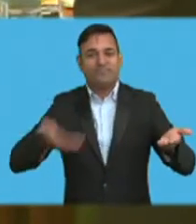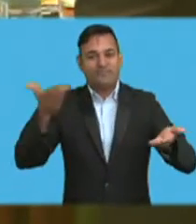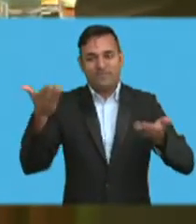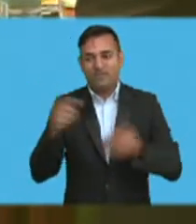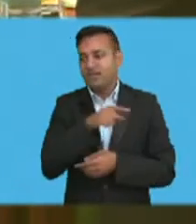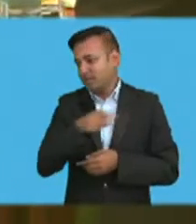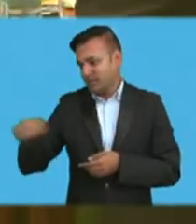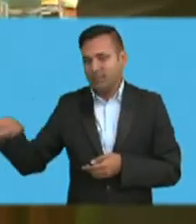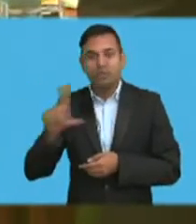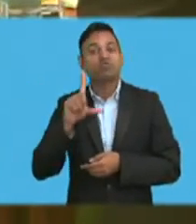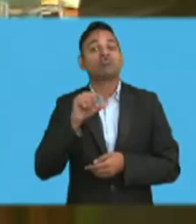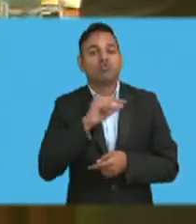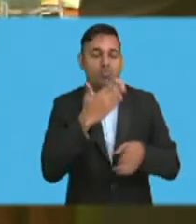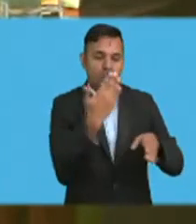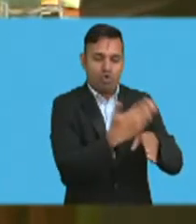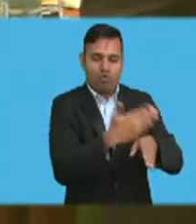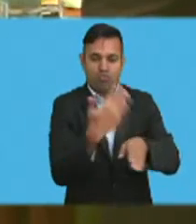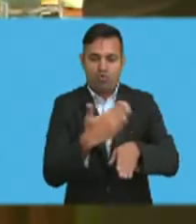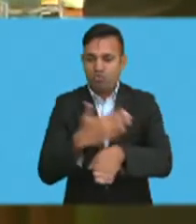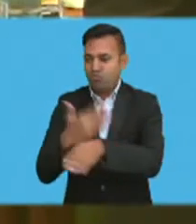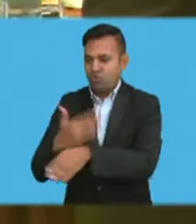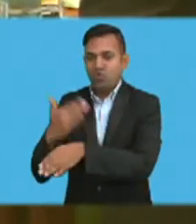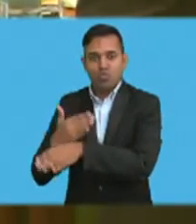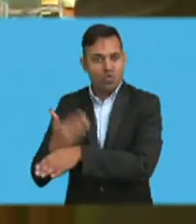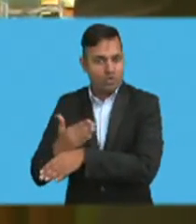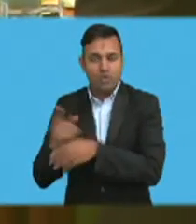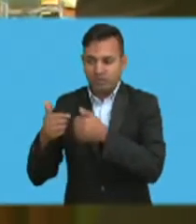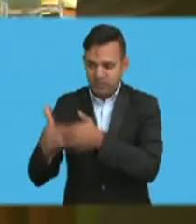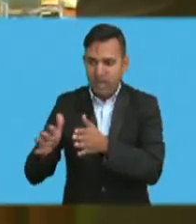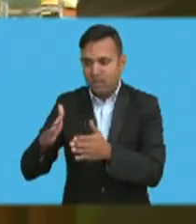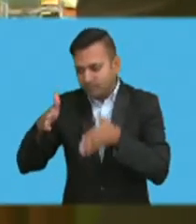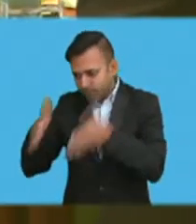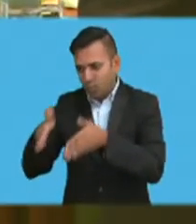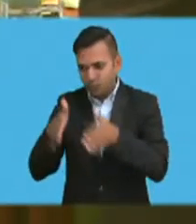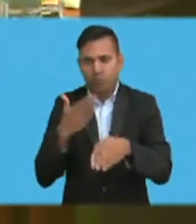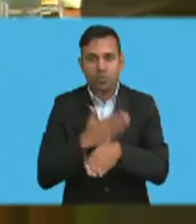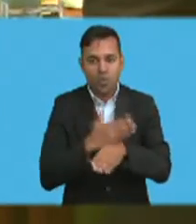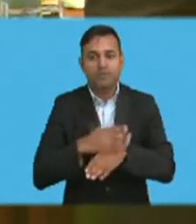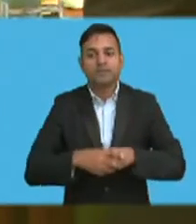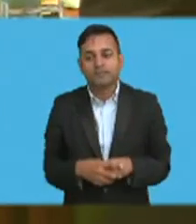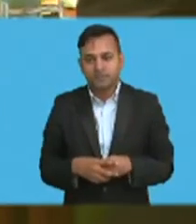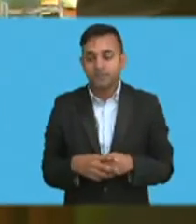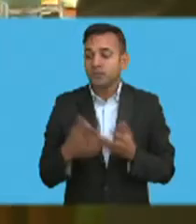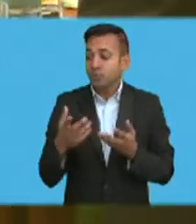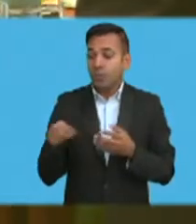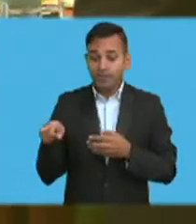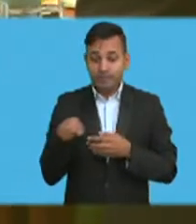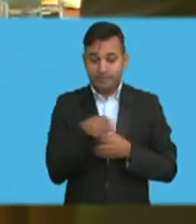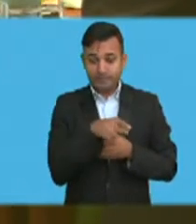done the groundwork and have the capacity to undertake in-house drainage and maintenance work, so they will be